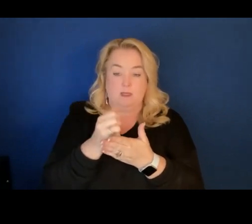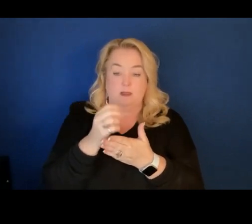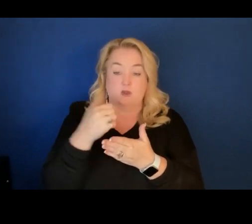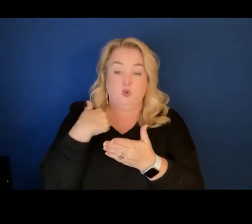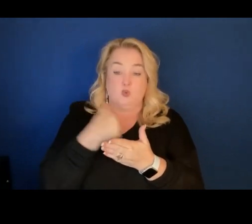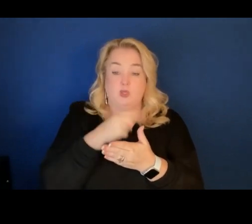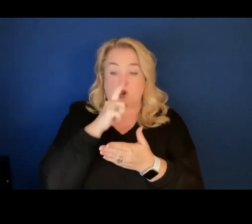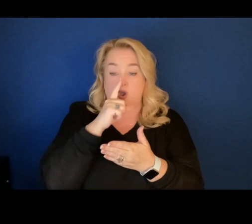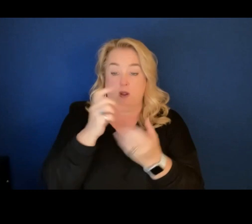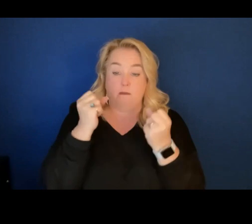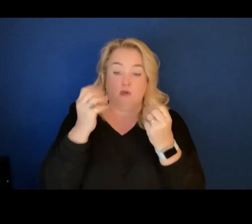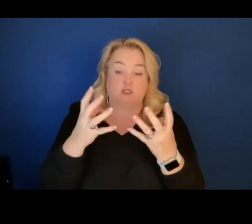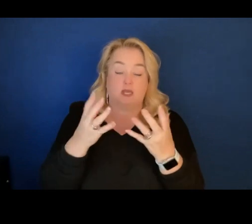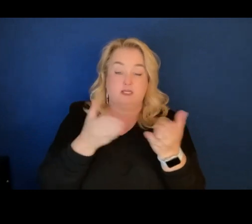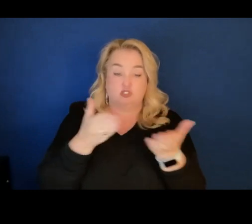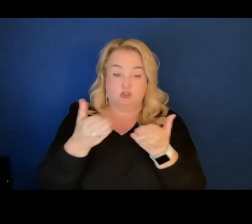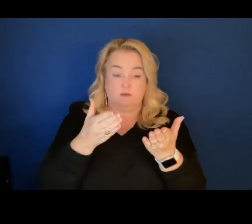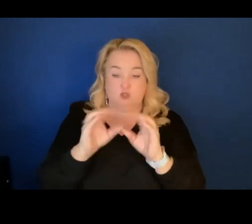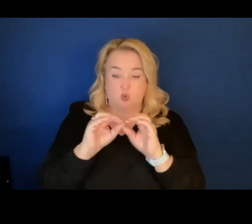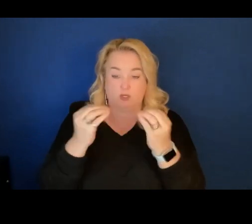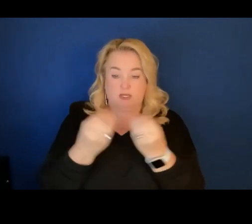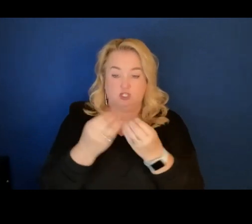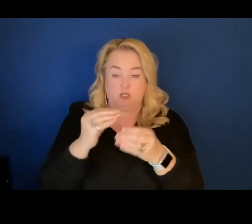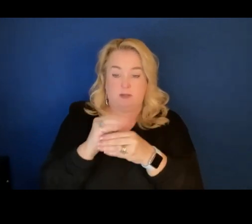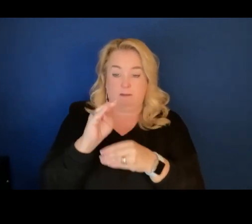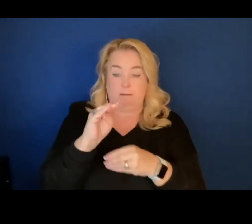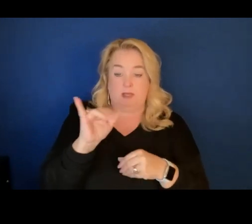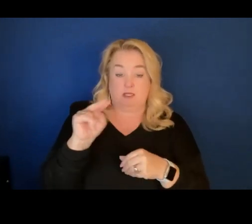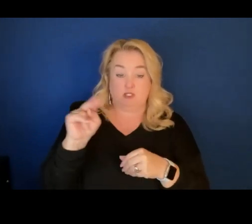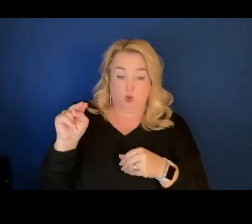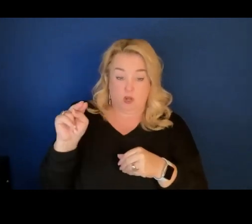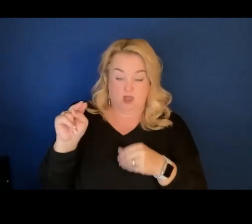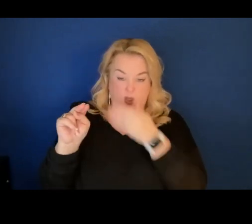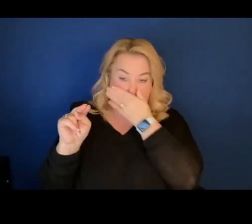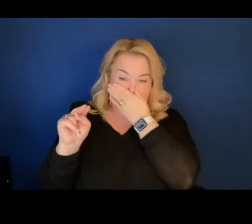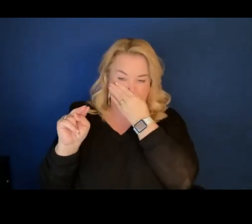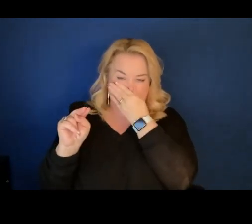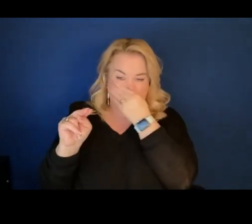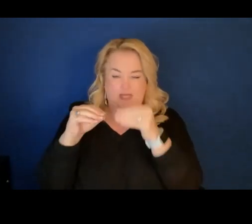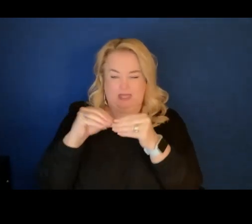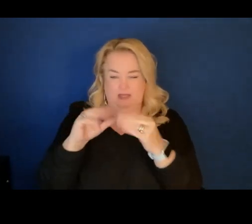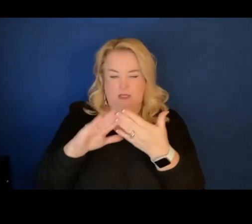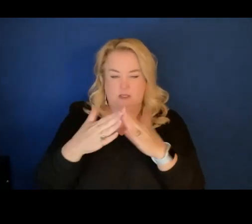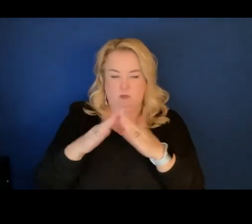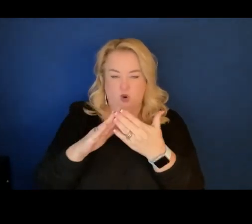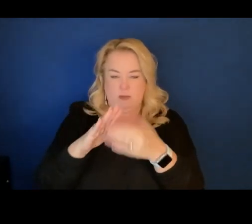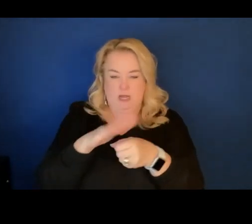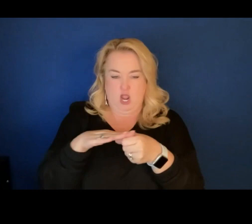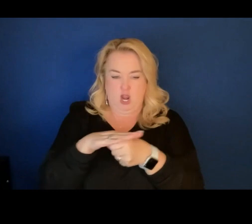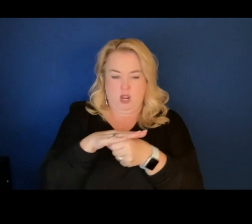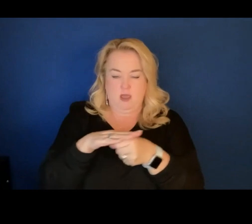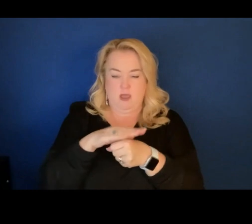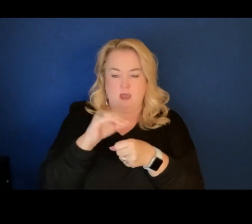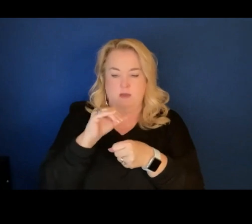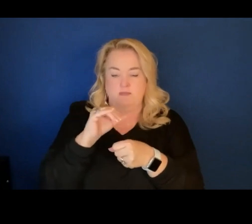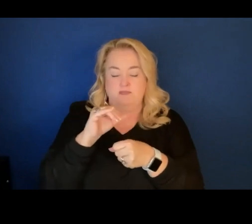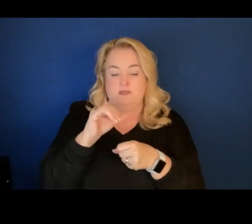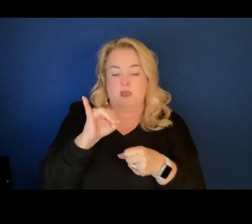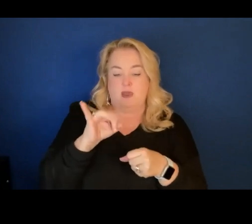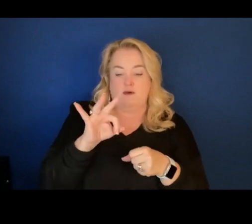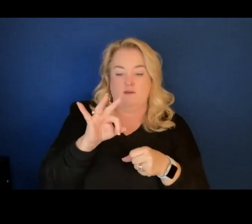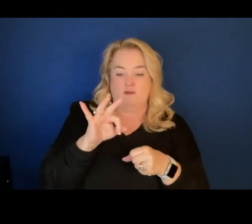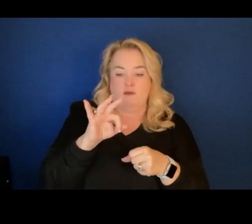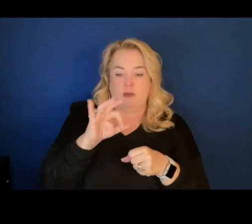is a multi-service organization in Minnesota, in kind of the suburban area of the Minneapolis-St. Paul metropolitan